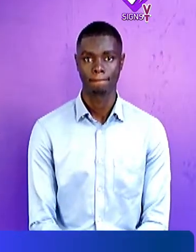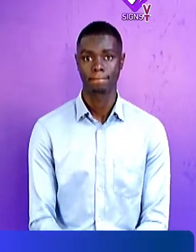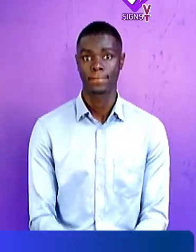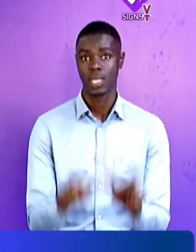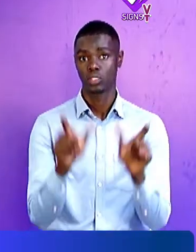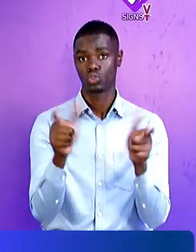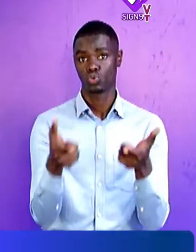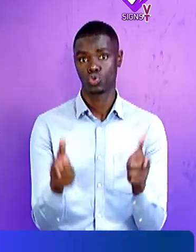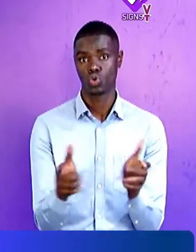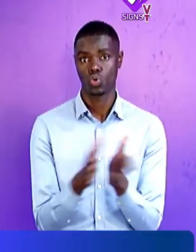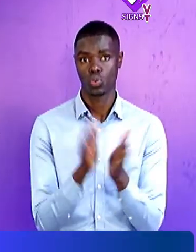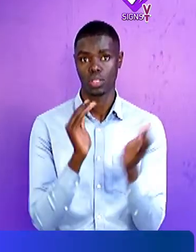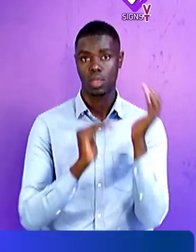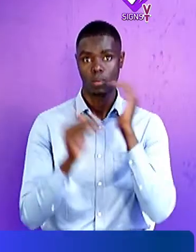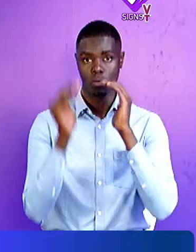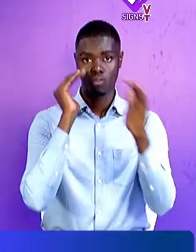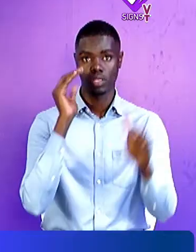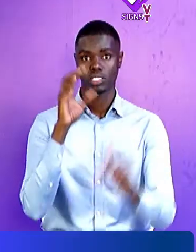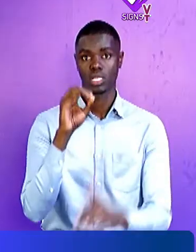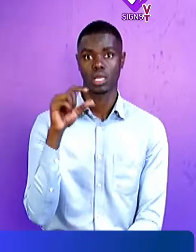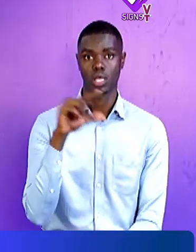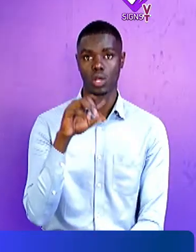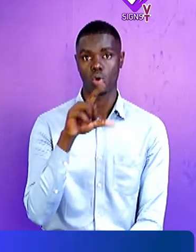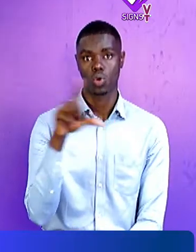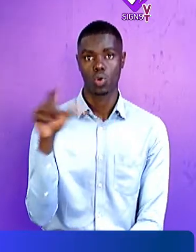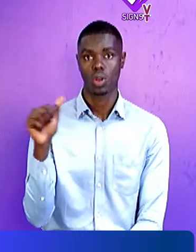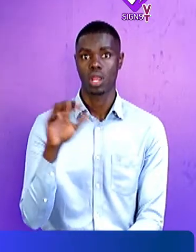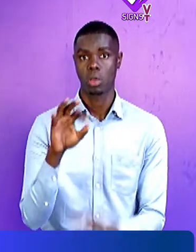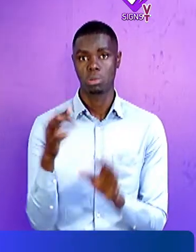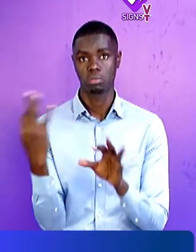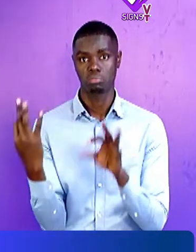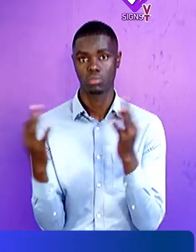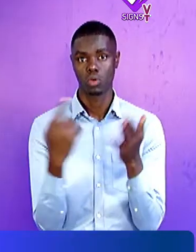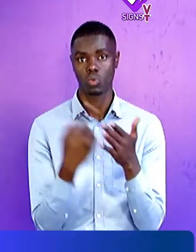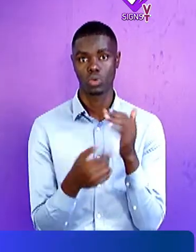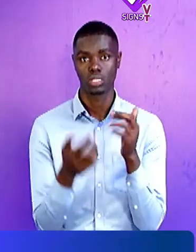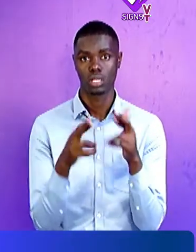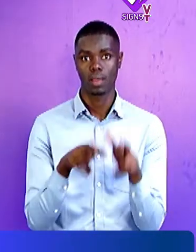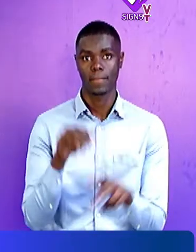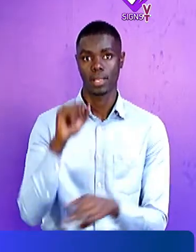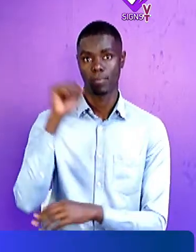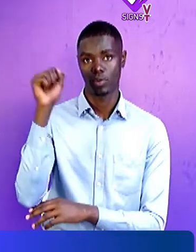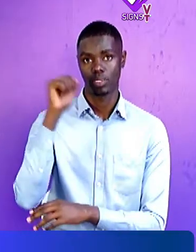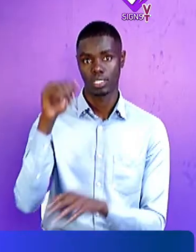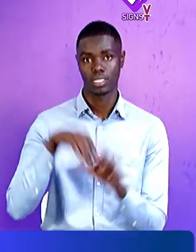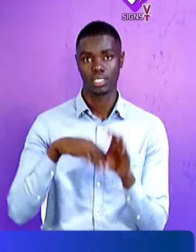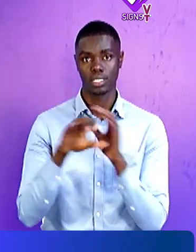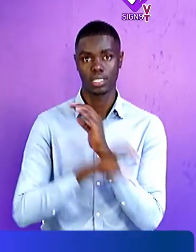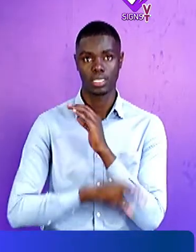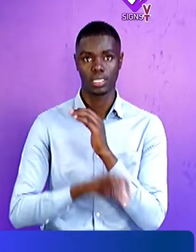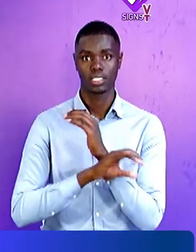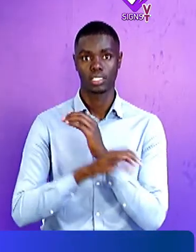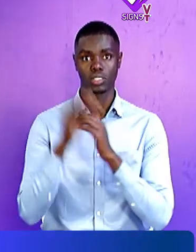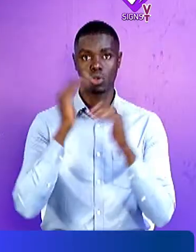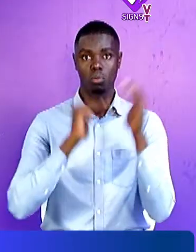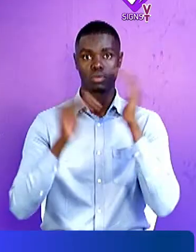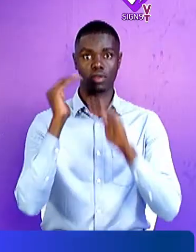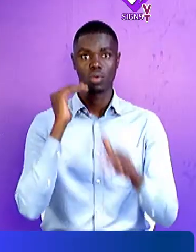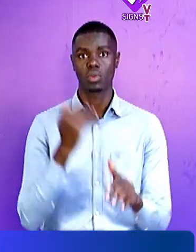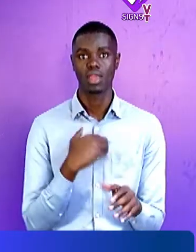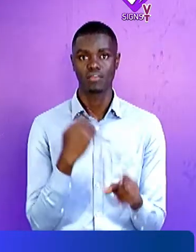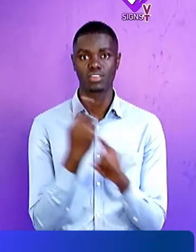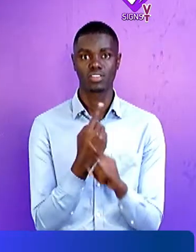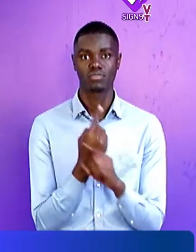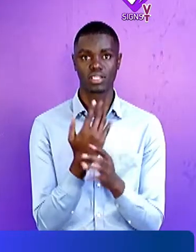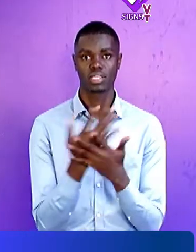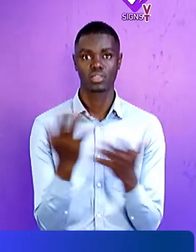we are with Professor Ogola, and we are dissecting what is happening politically in the country. Professor, we have quite a number of things that I want